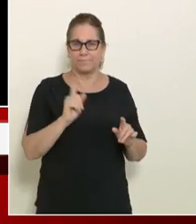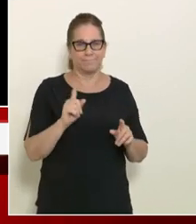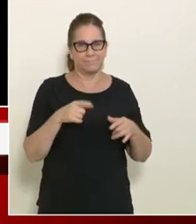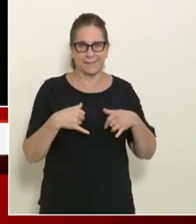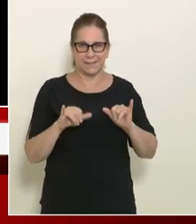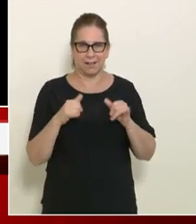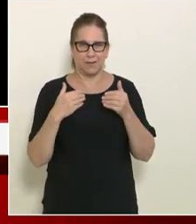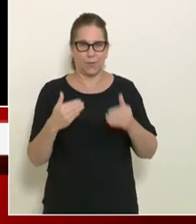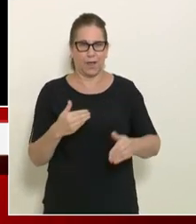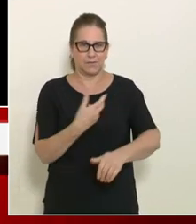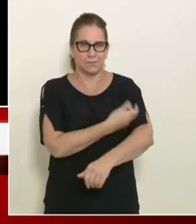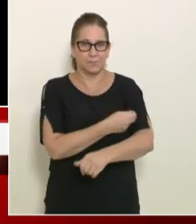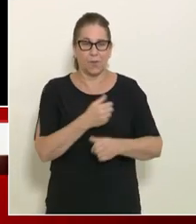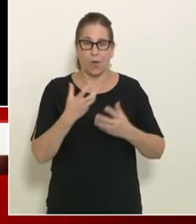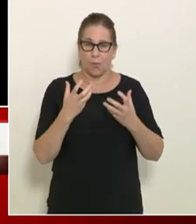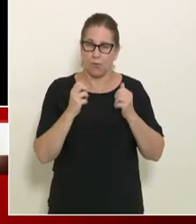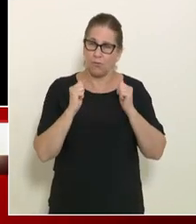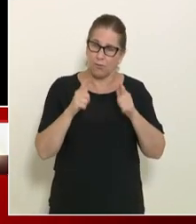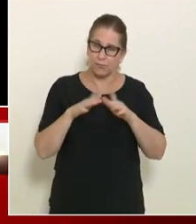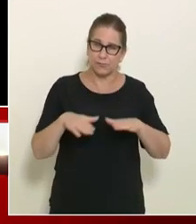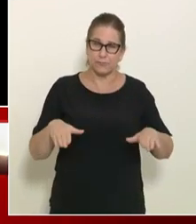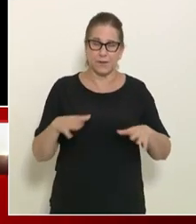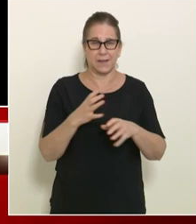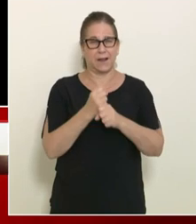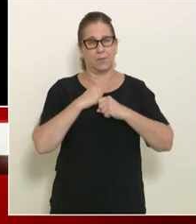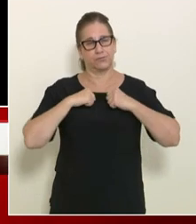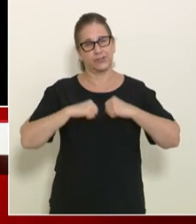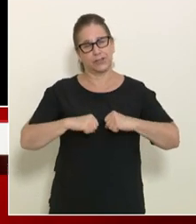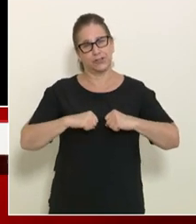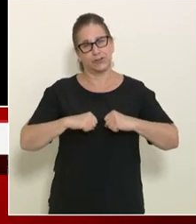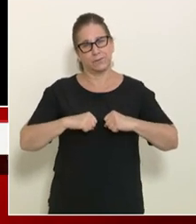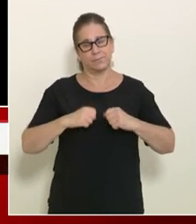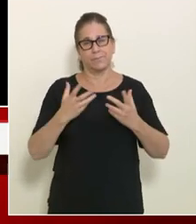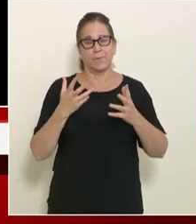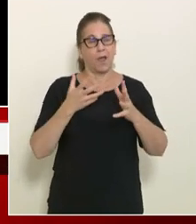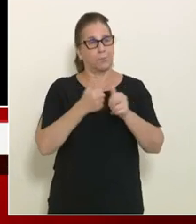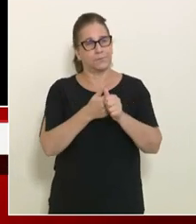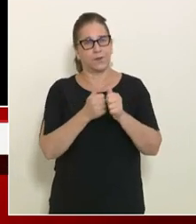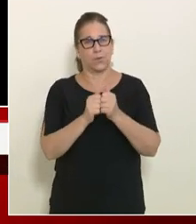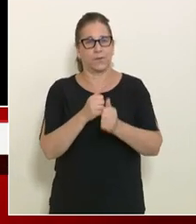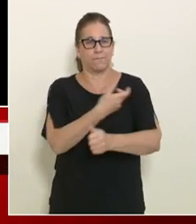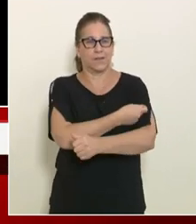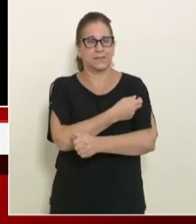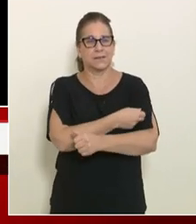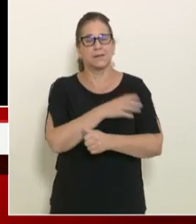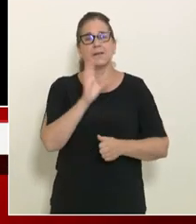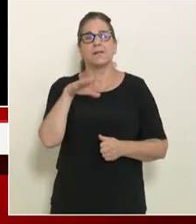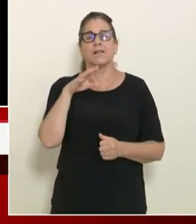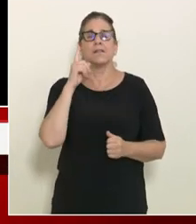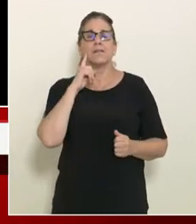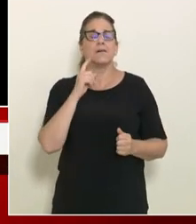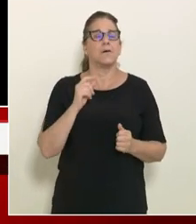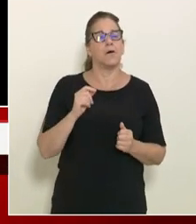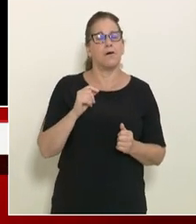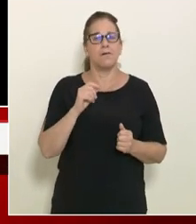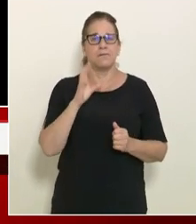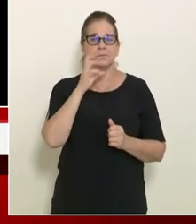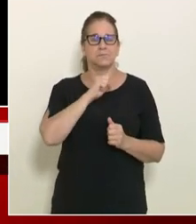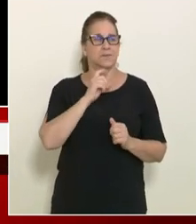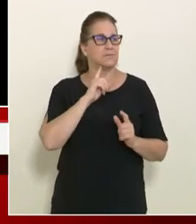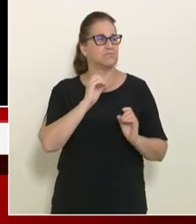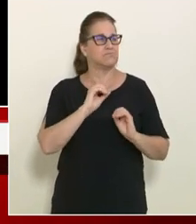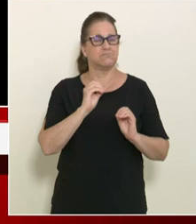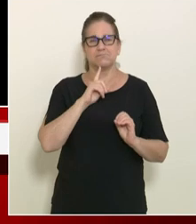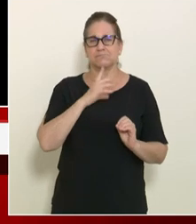still protected and have all of their vaccines. And so as soon as the in-person learning experience can resume